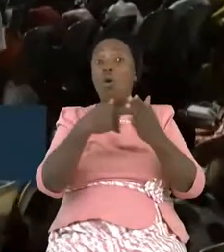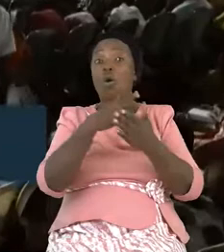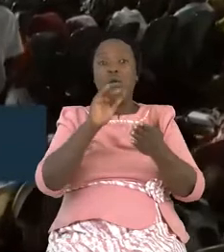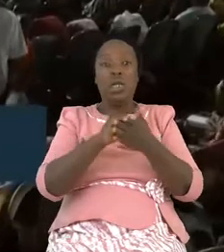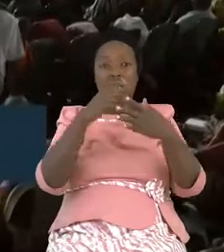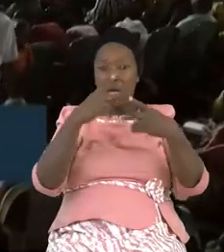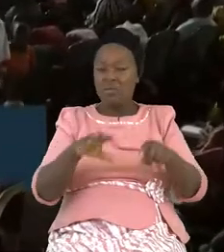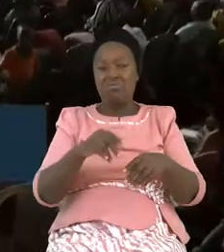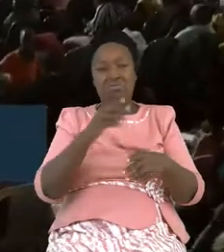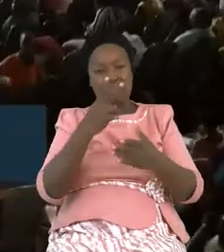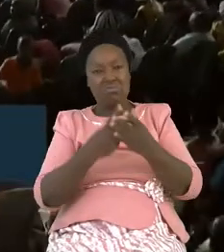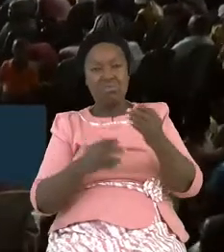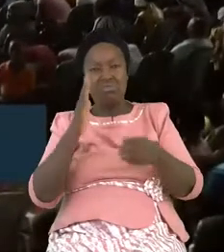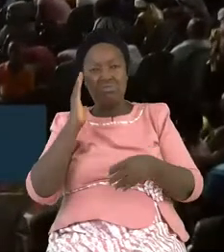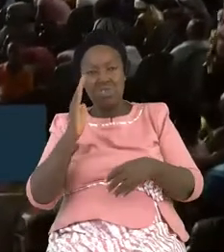Should be getting ready.